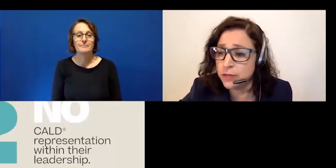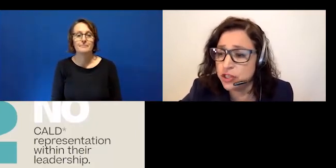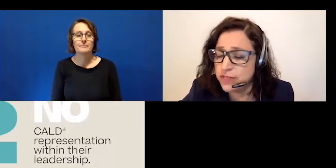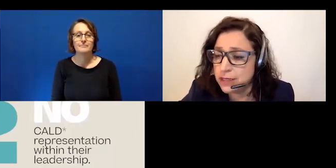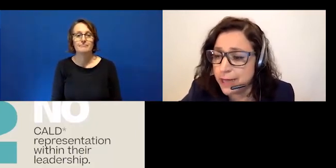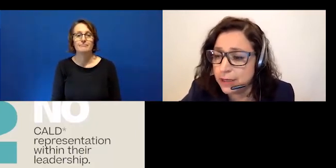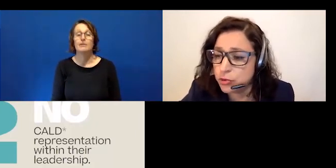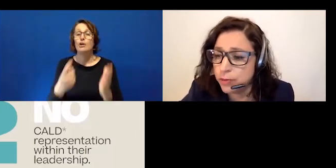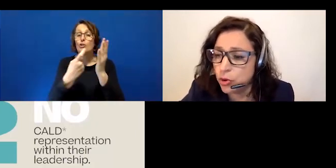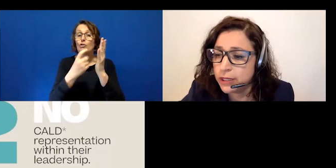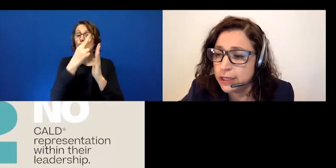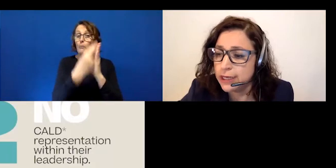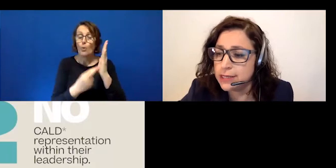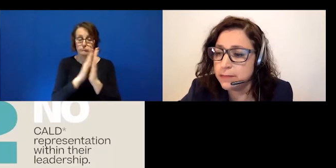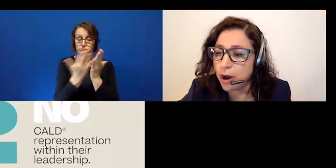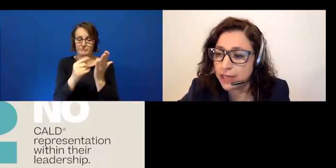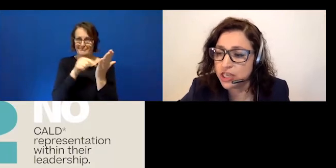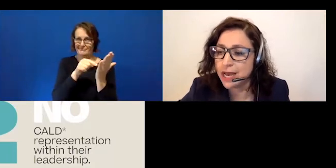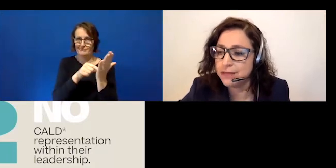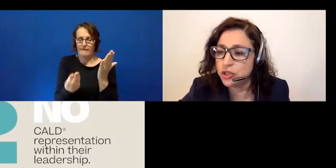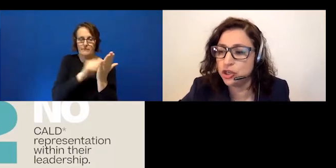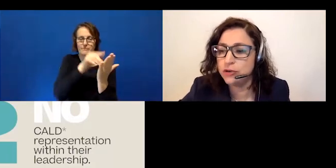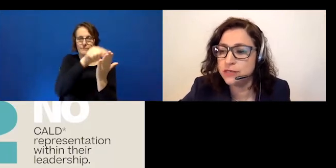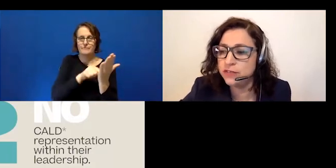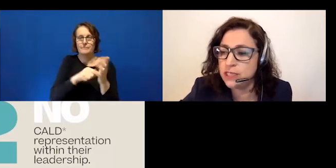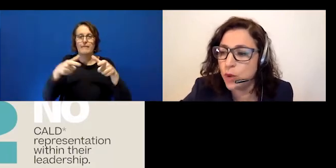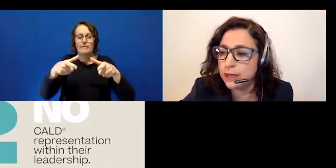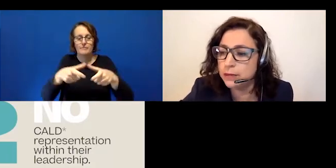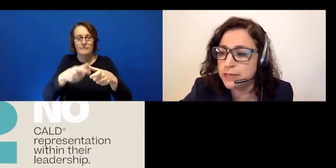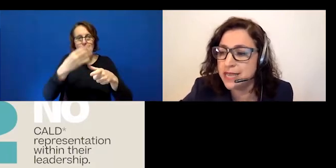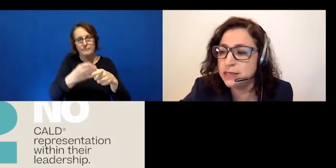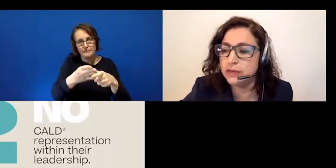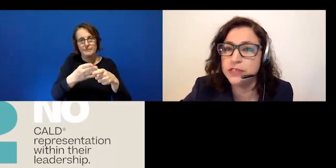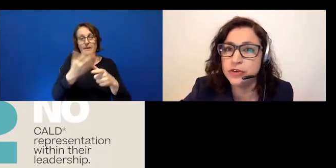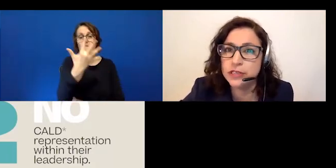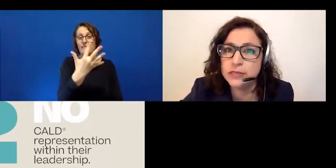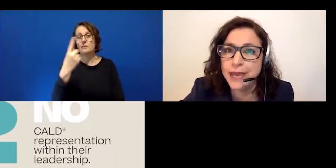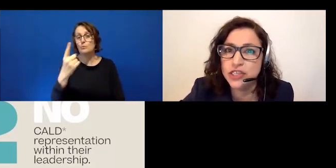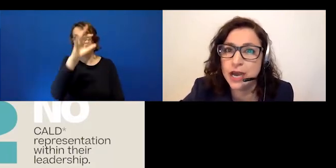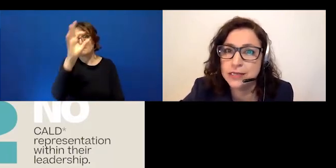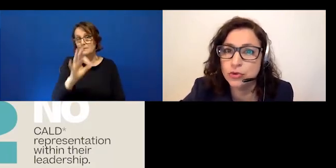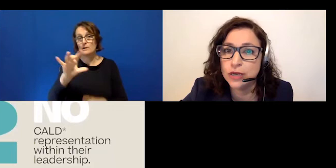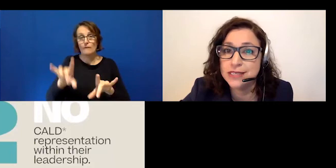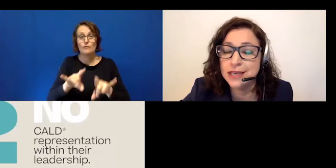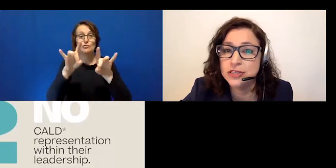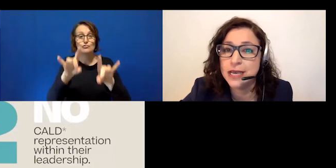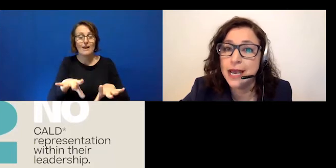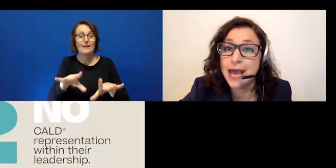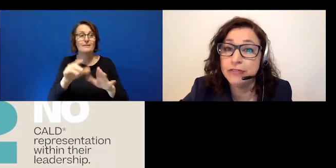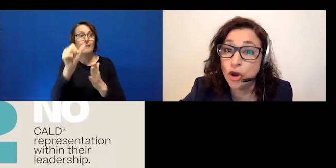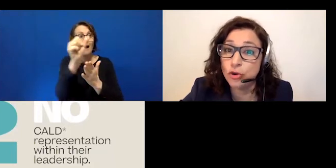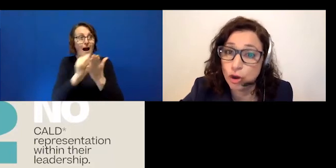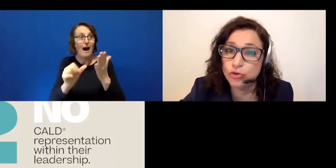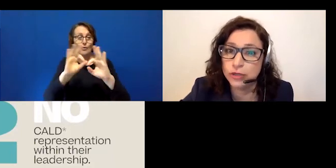graphics from the Shifting the Balance report. It's a pie chart that shows 51% of Australia's major arts organisations